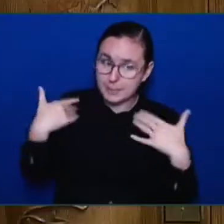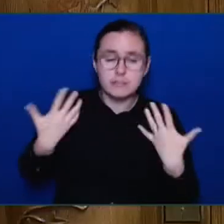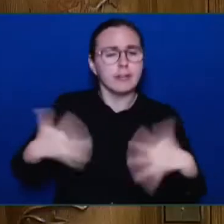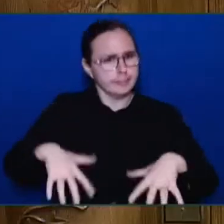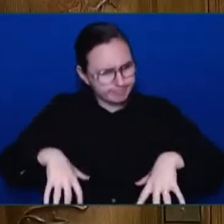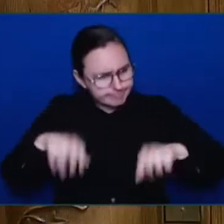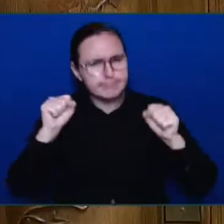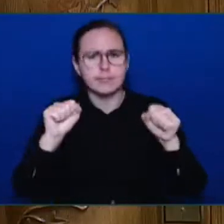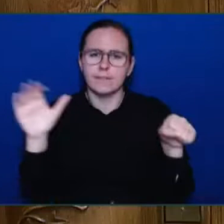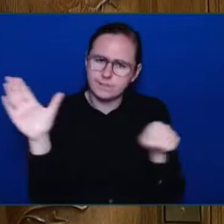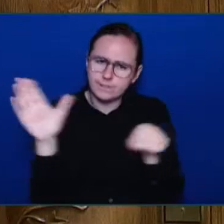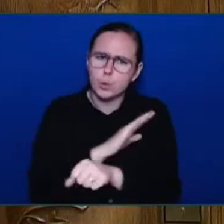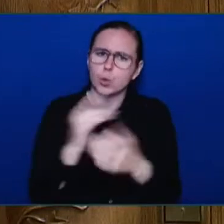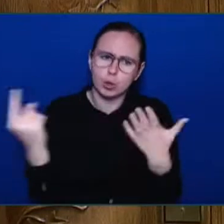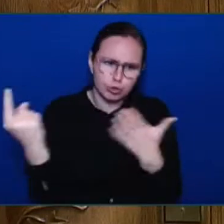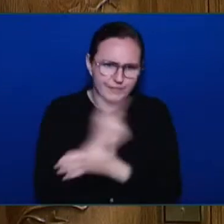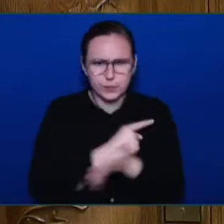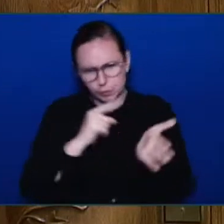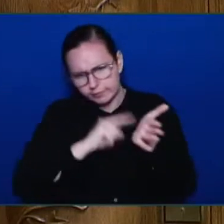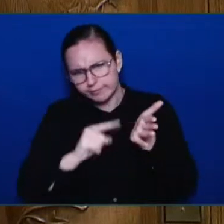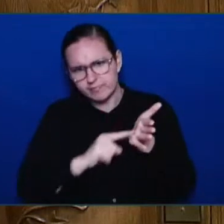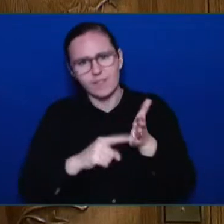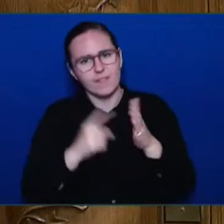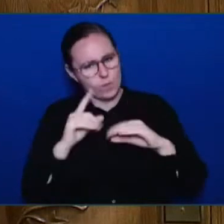Minister of Finance.